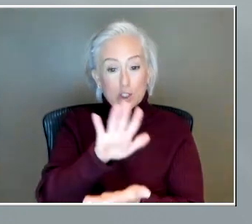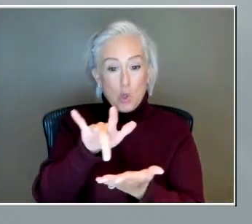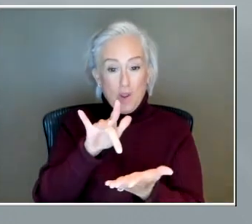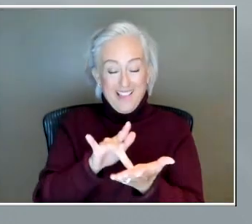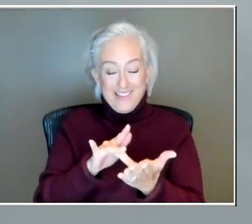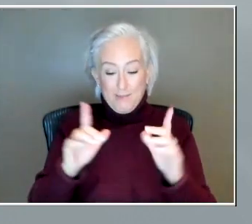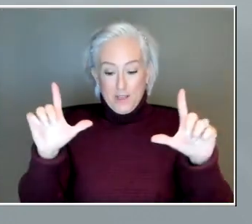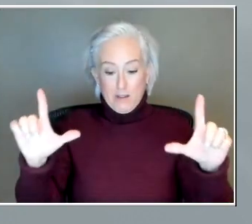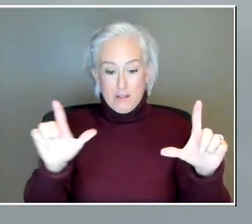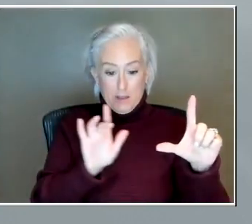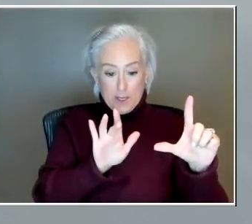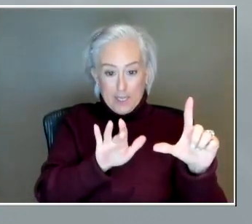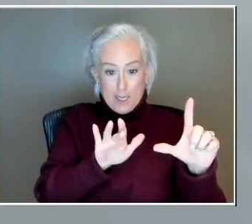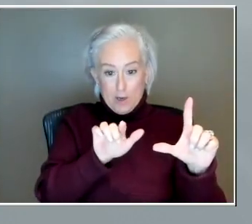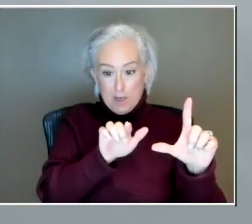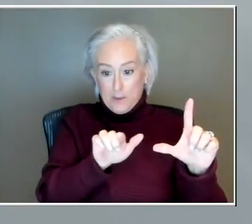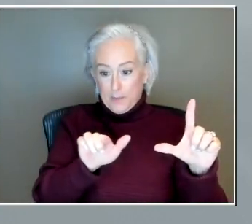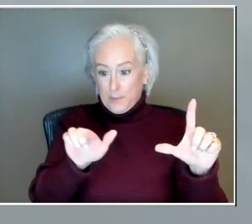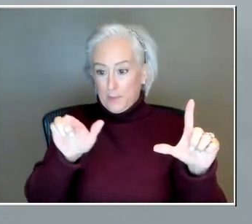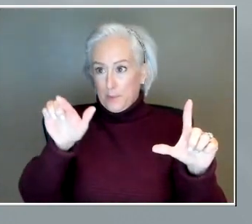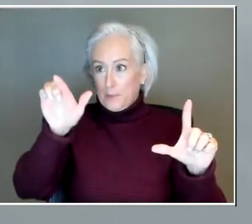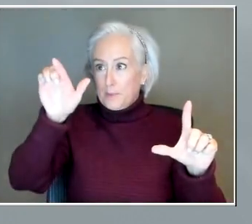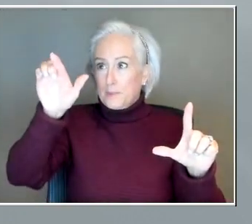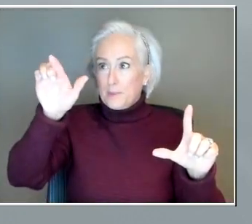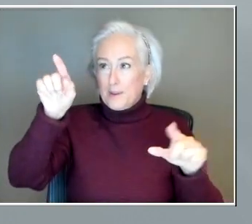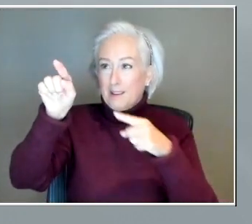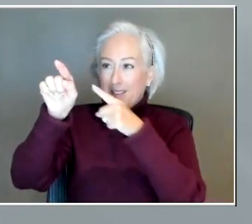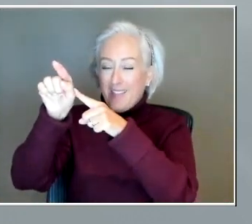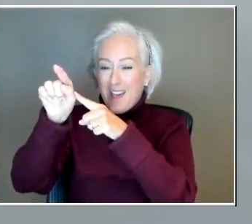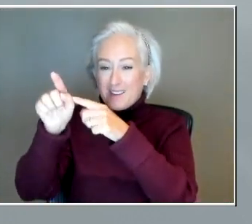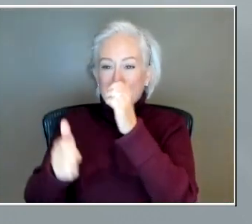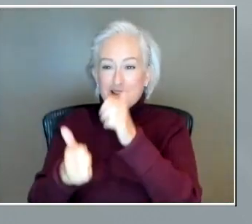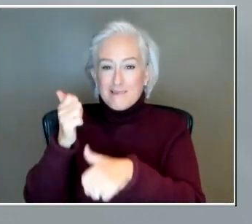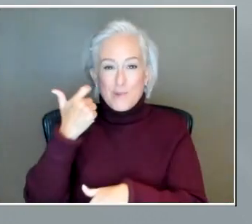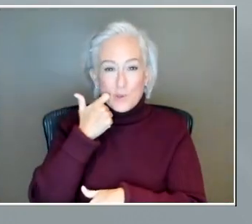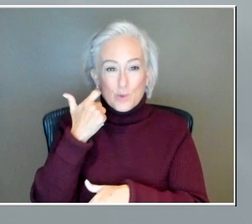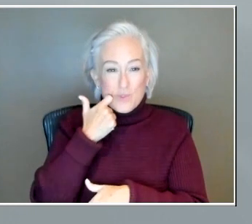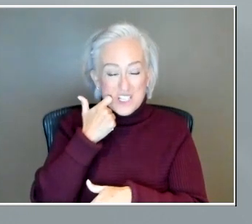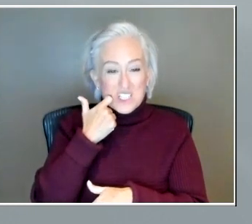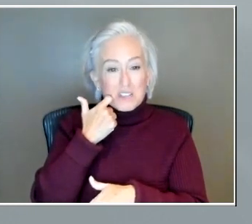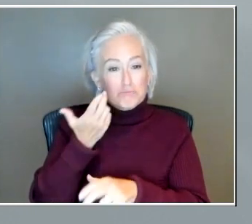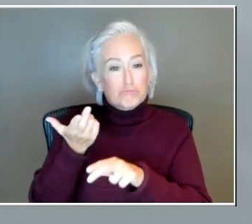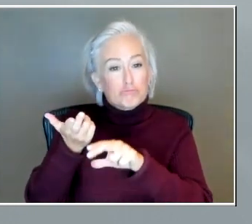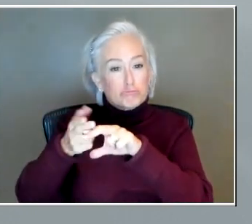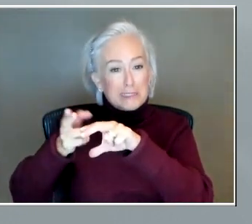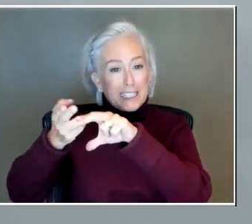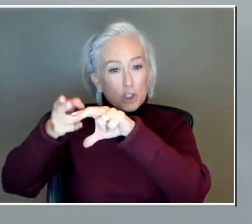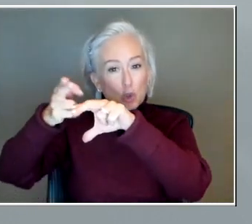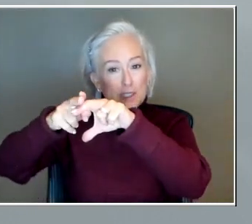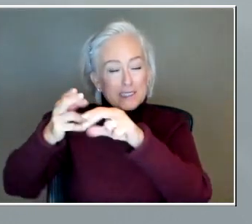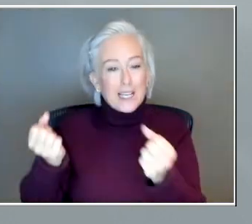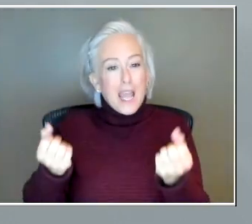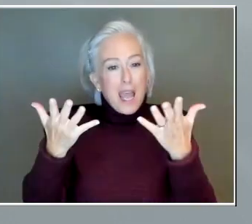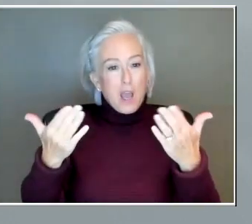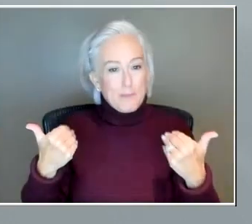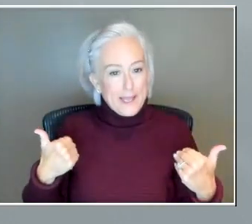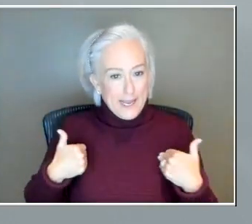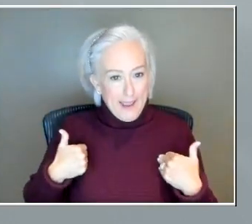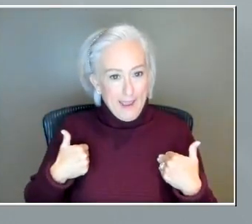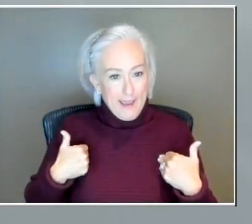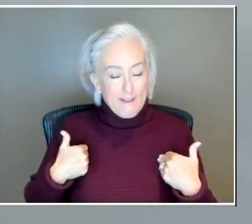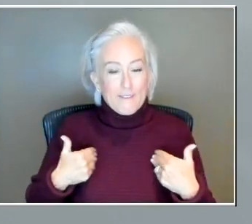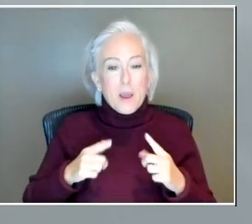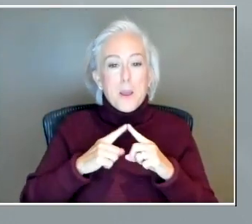side, that is the most recent data. You can see those trends are going up for percent positive tests, but also total